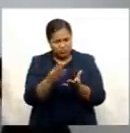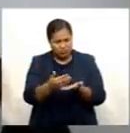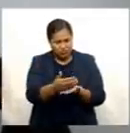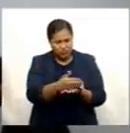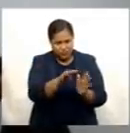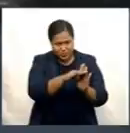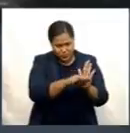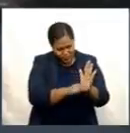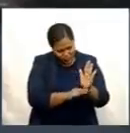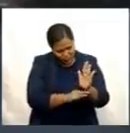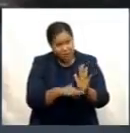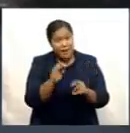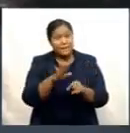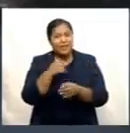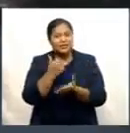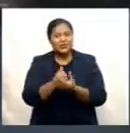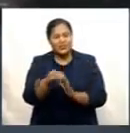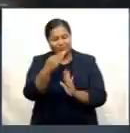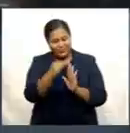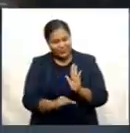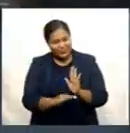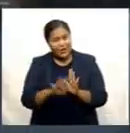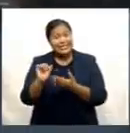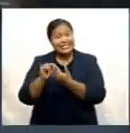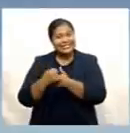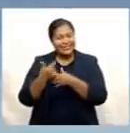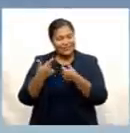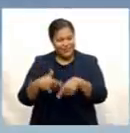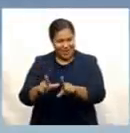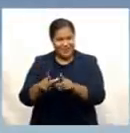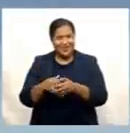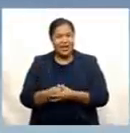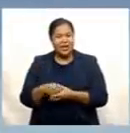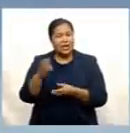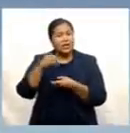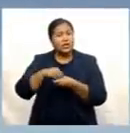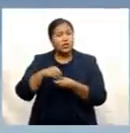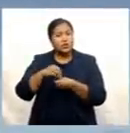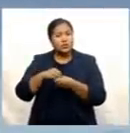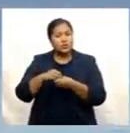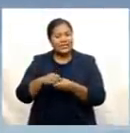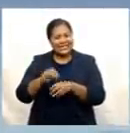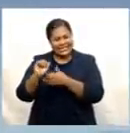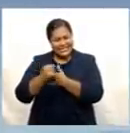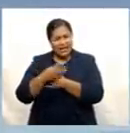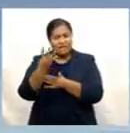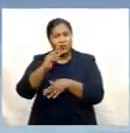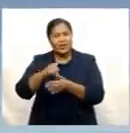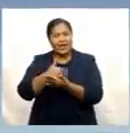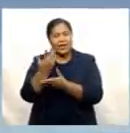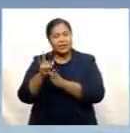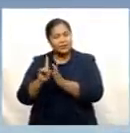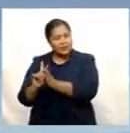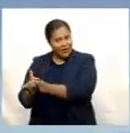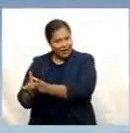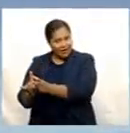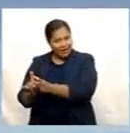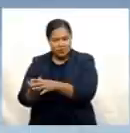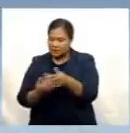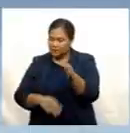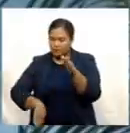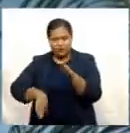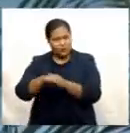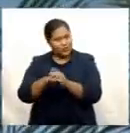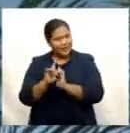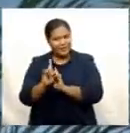ensure that protocols of safe travel, including a safe 14 days of quarantine, are fully